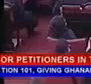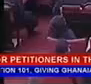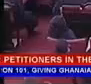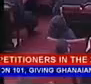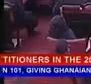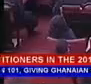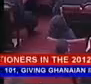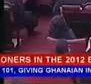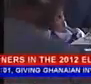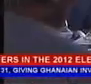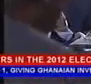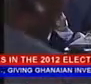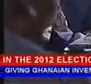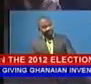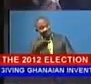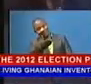Now, Dr. Babia,